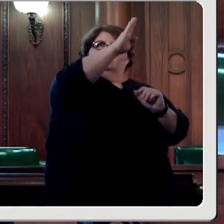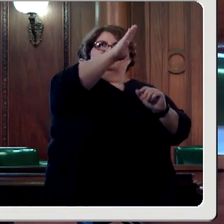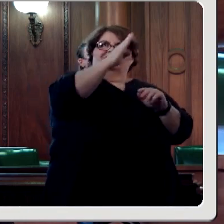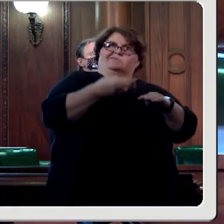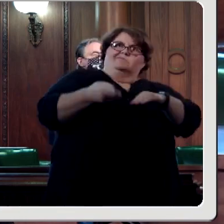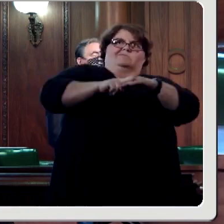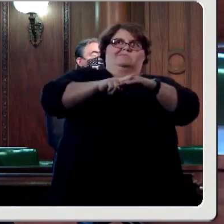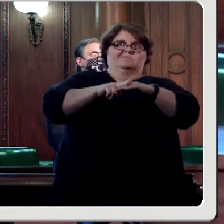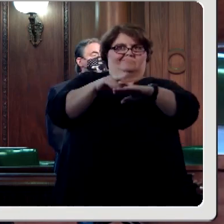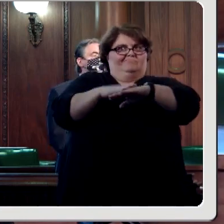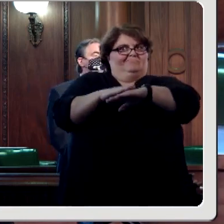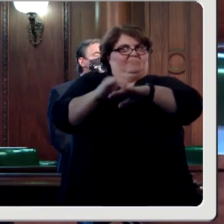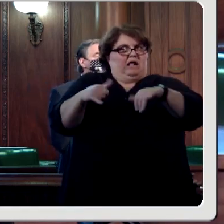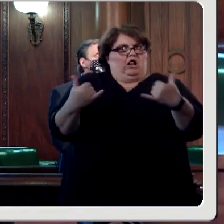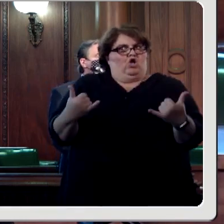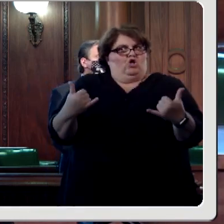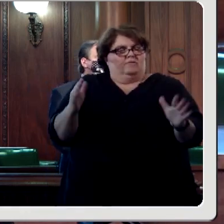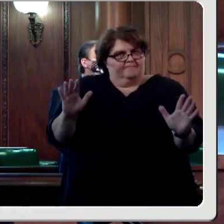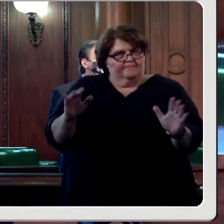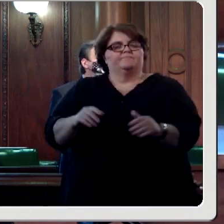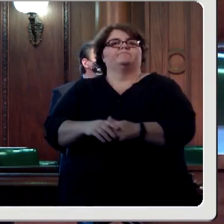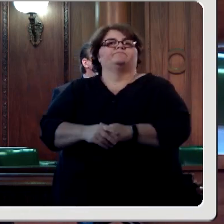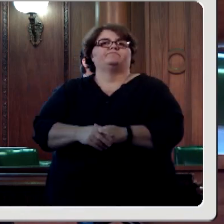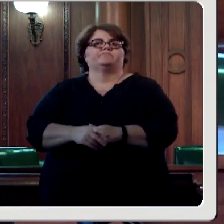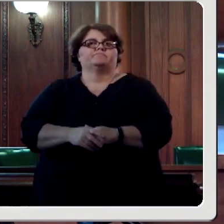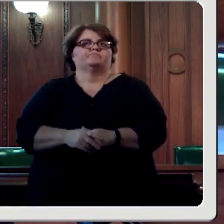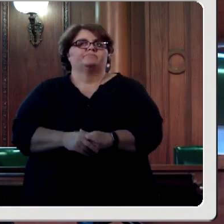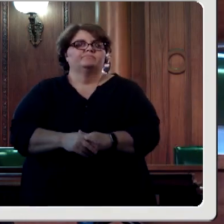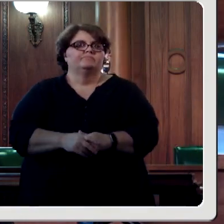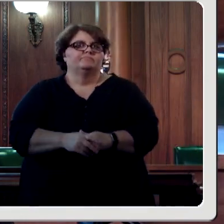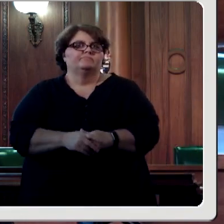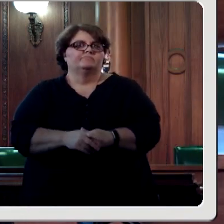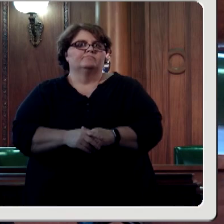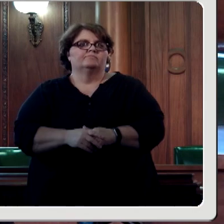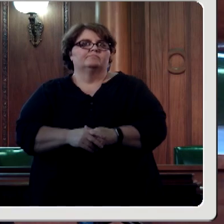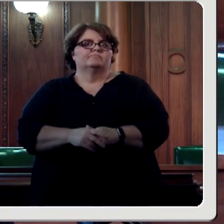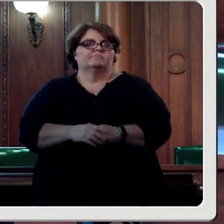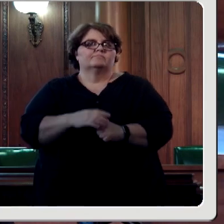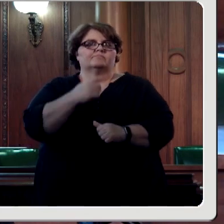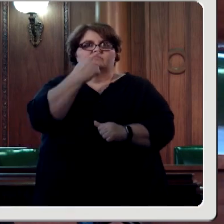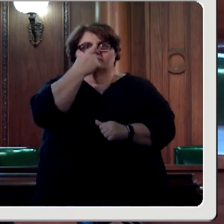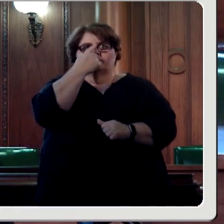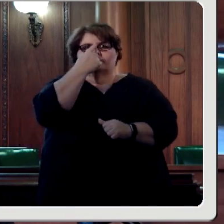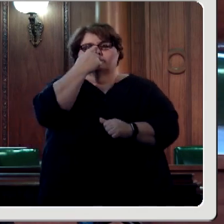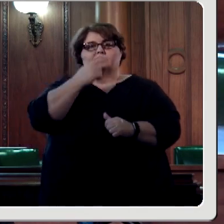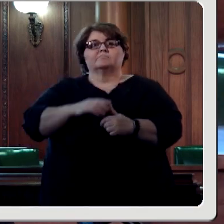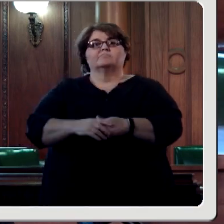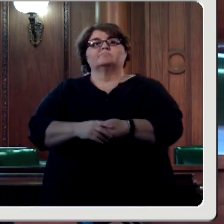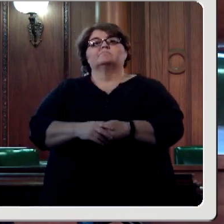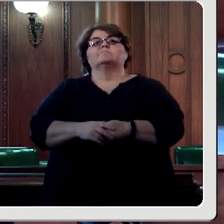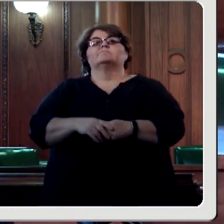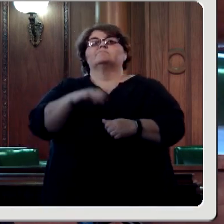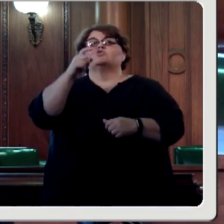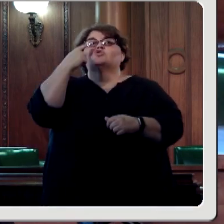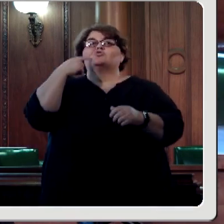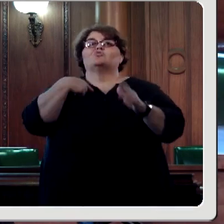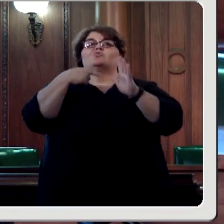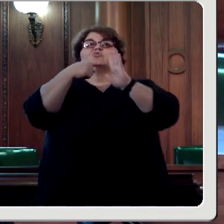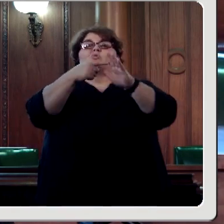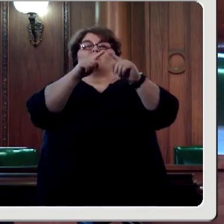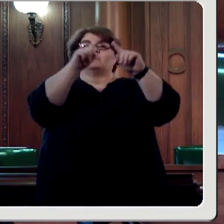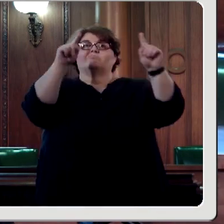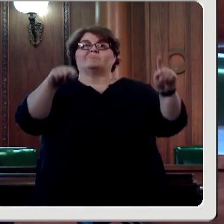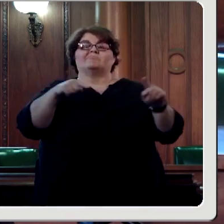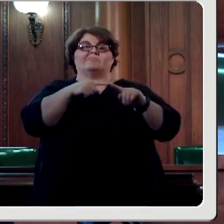that way that is a propagated epidemic, one that transmits between person to person. And the ways in